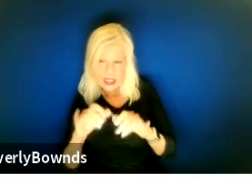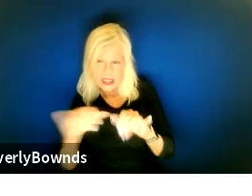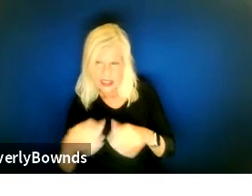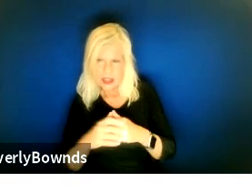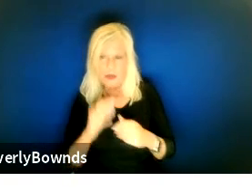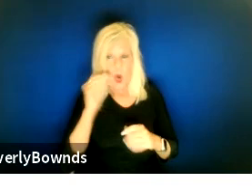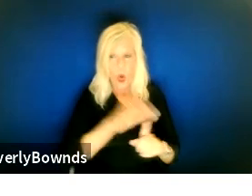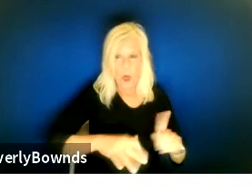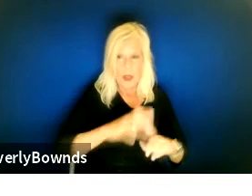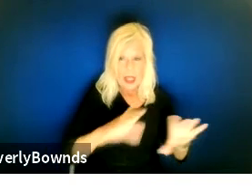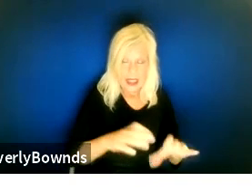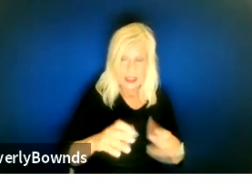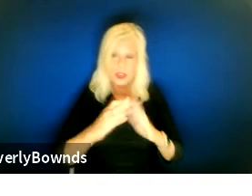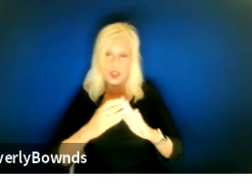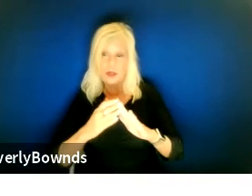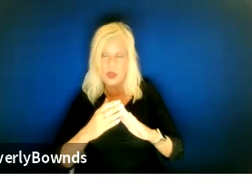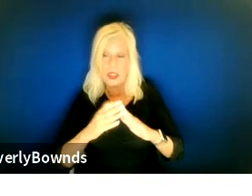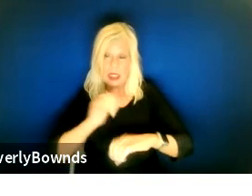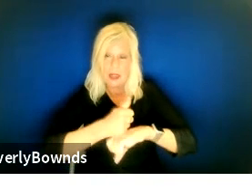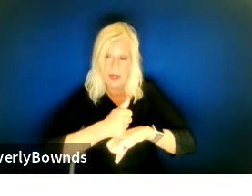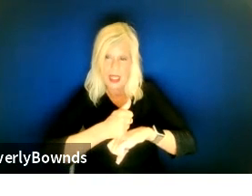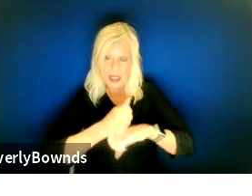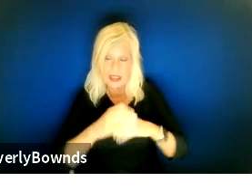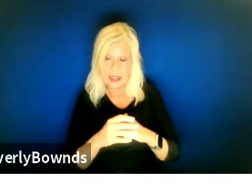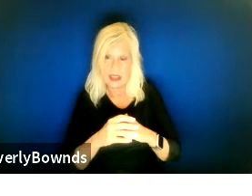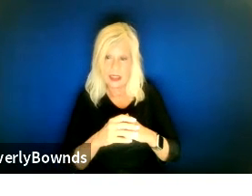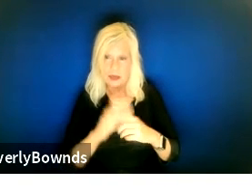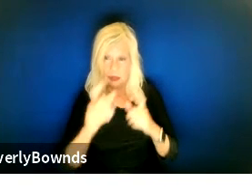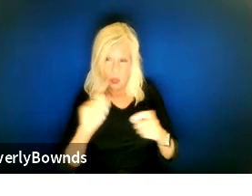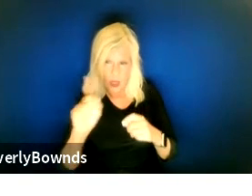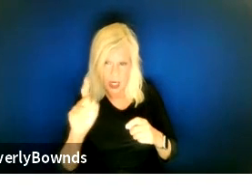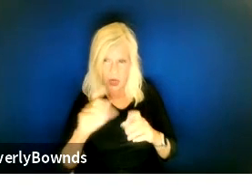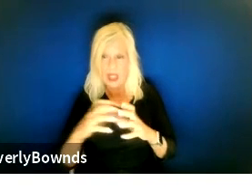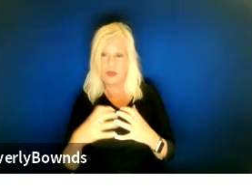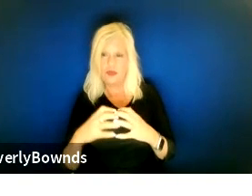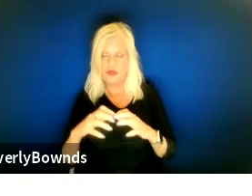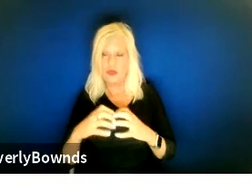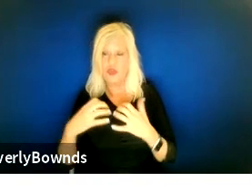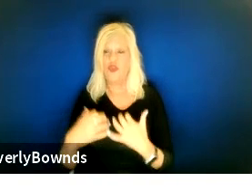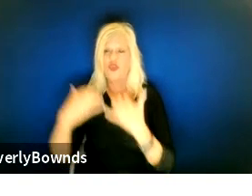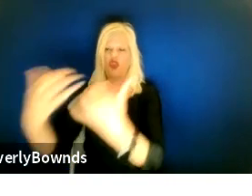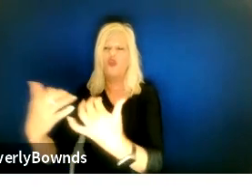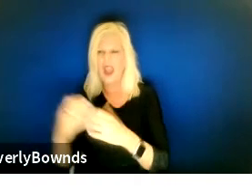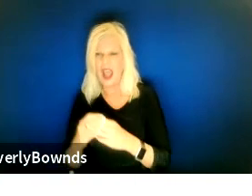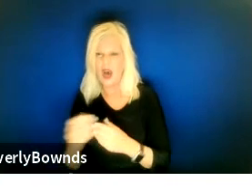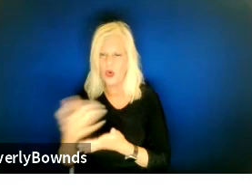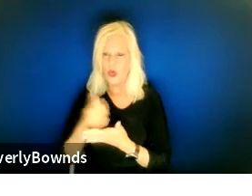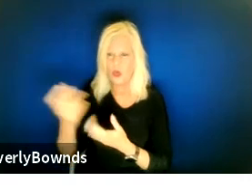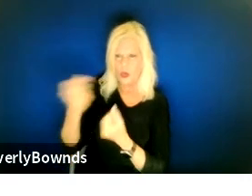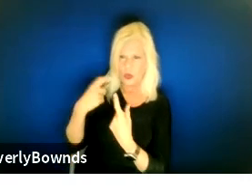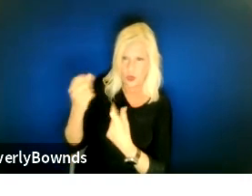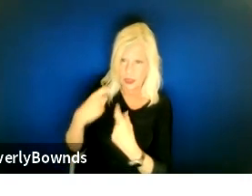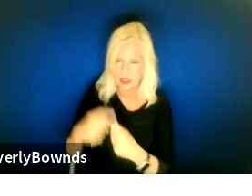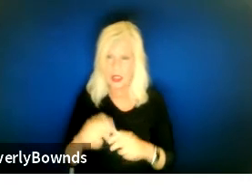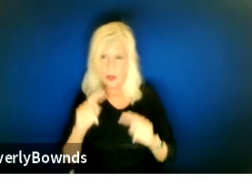exercise, community-based geolocation, and crowdsourcing with the health coach concept to monitor